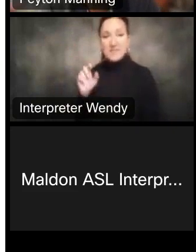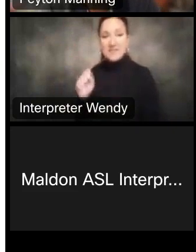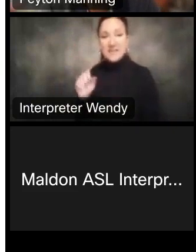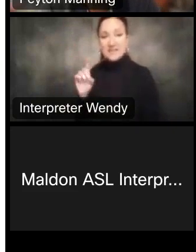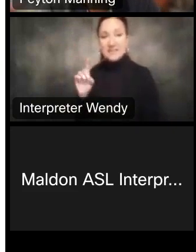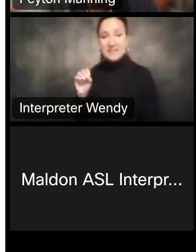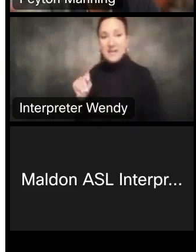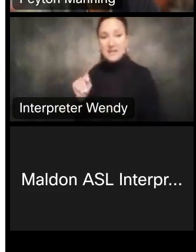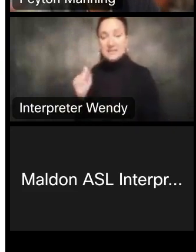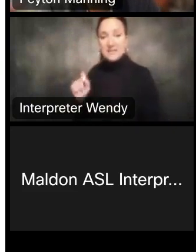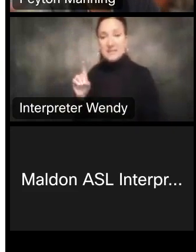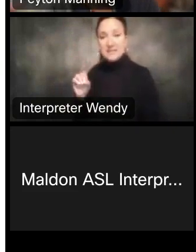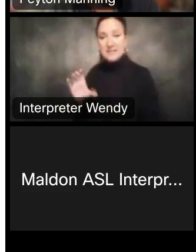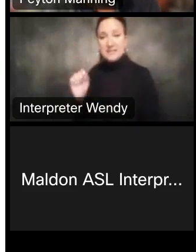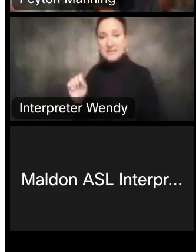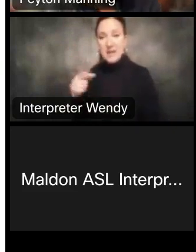nyave.dot.dc.gov.